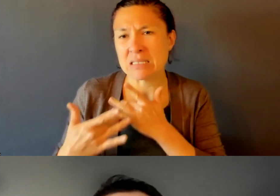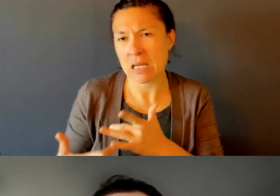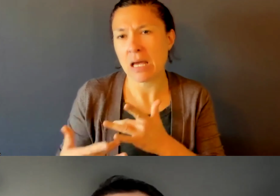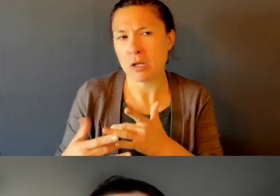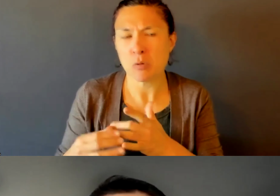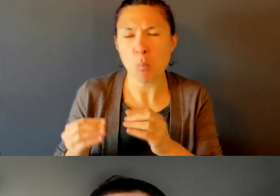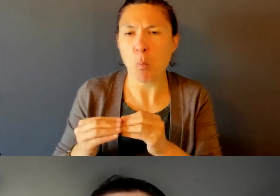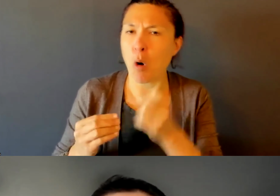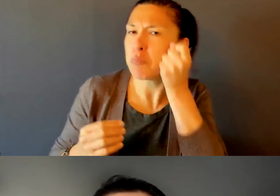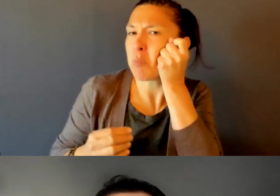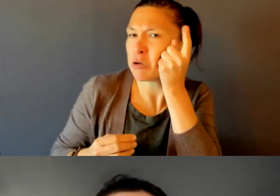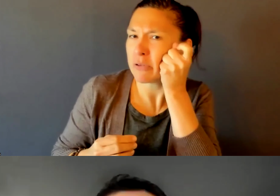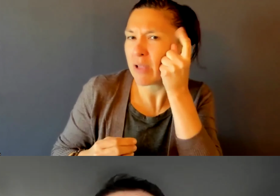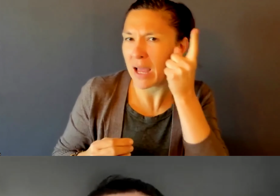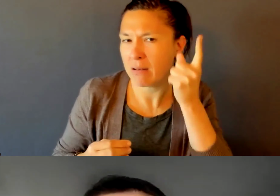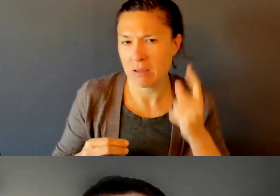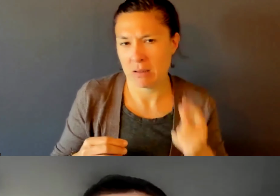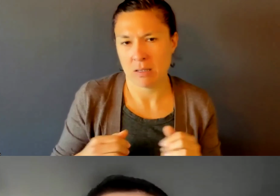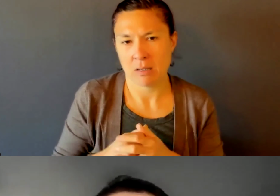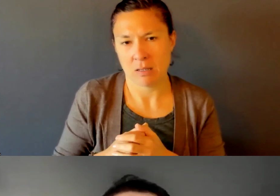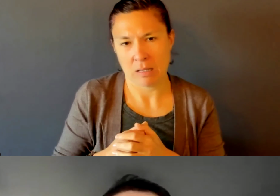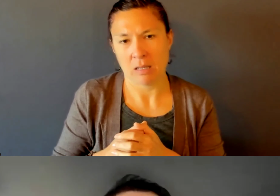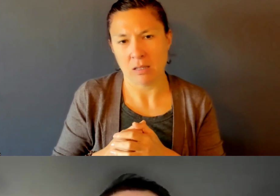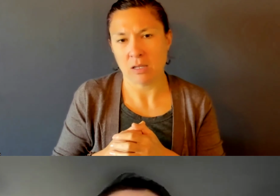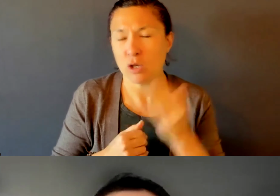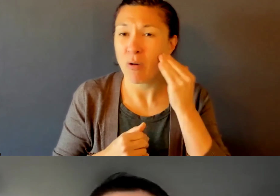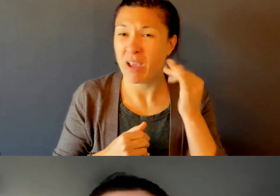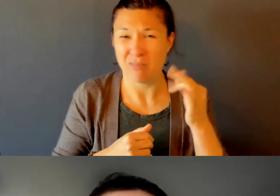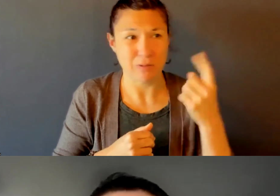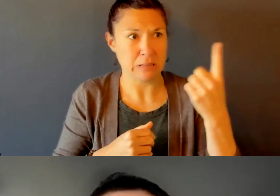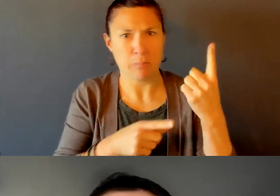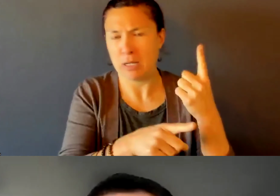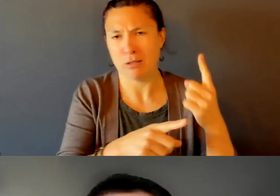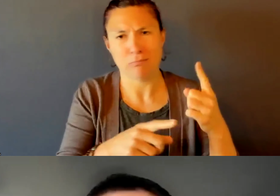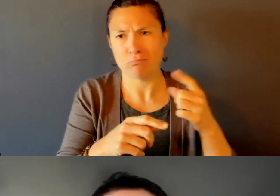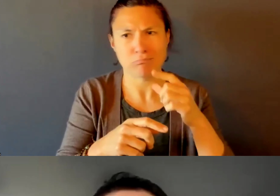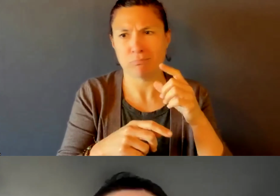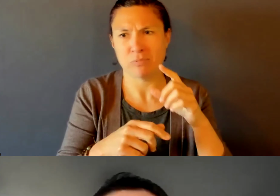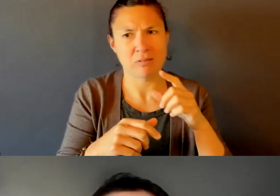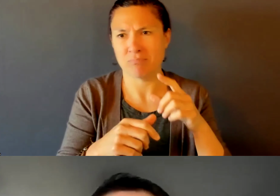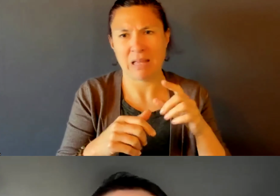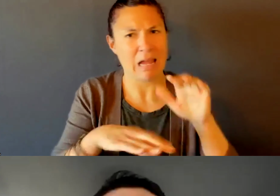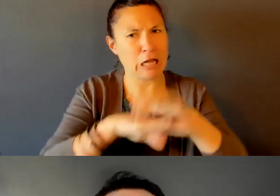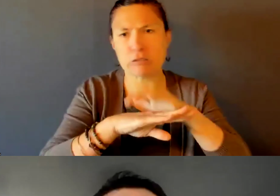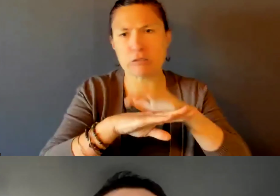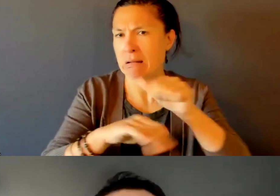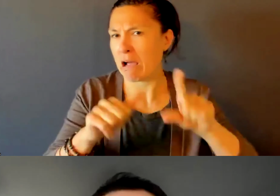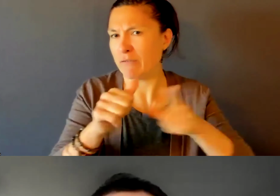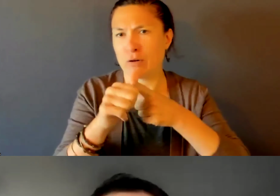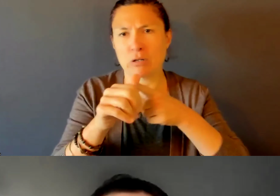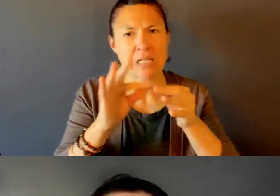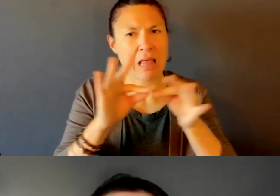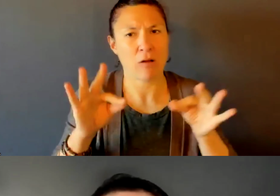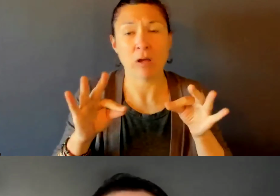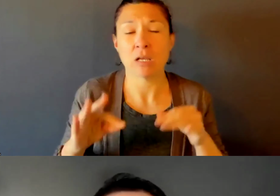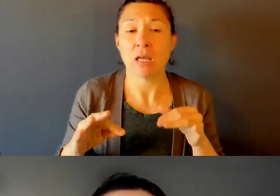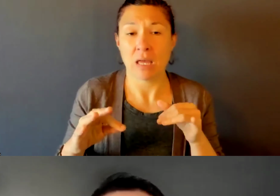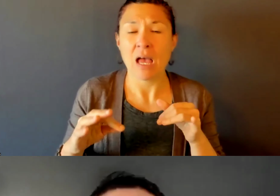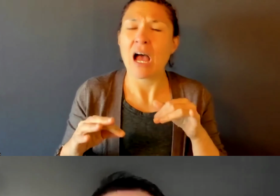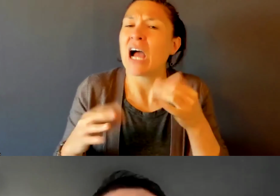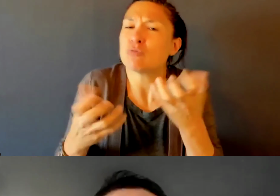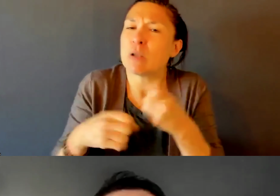speakers of English. What I would try to do is to look to see if the ideas are presented in a coherent way.